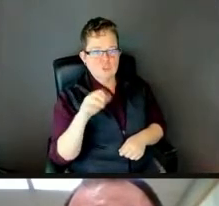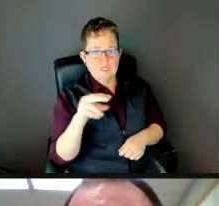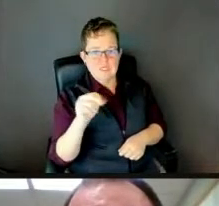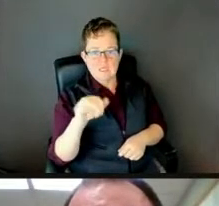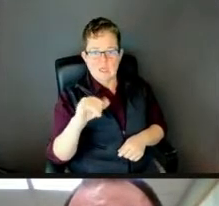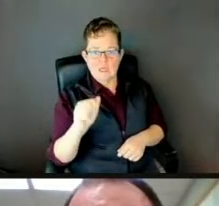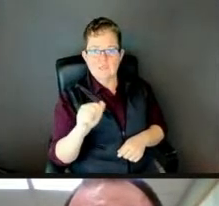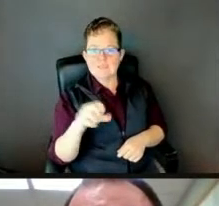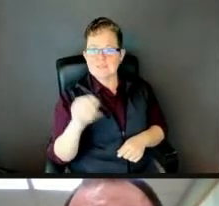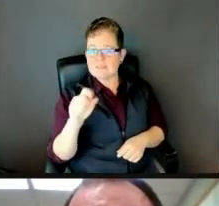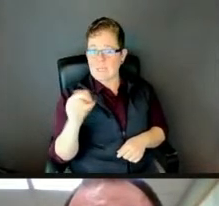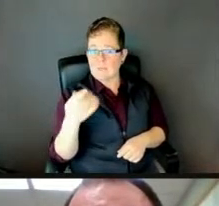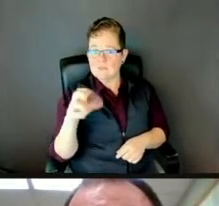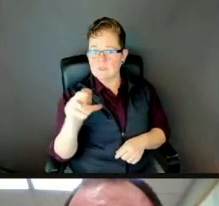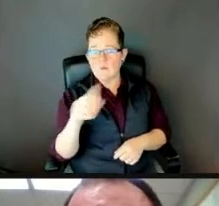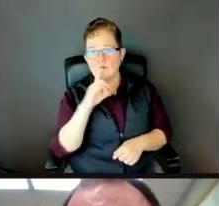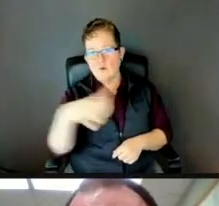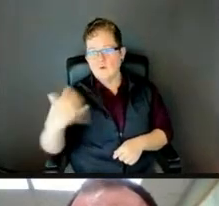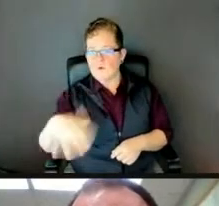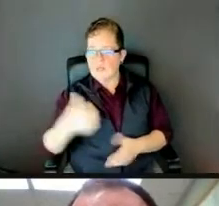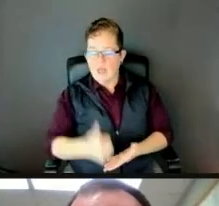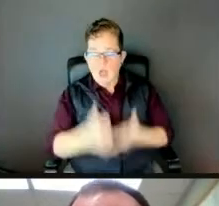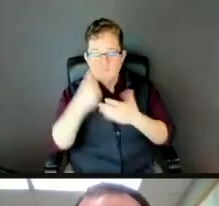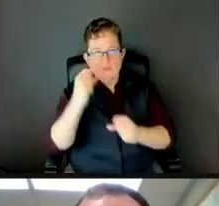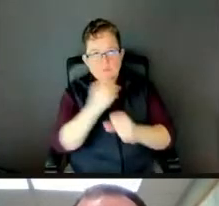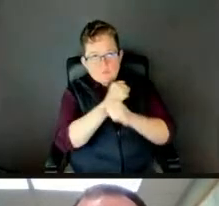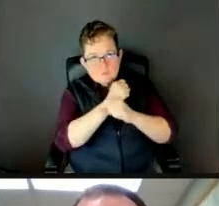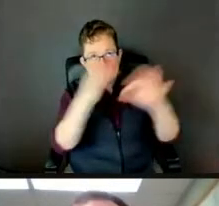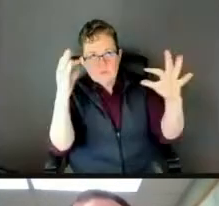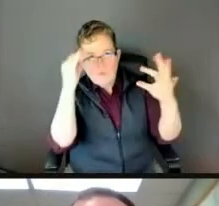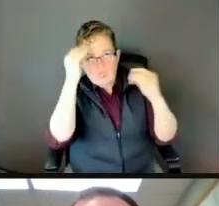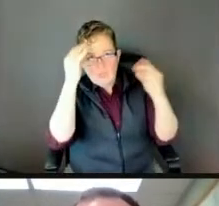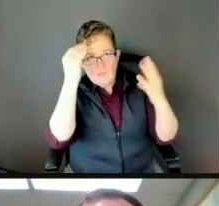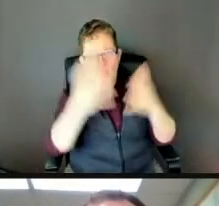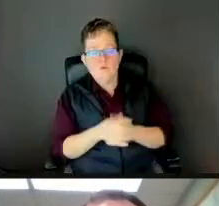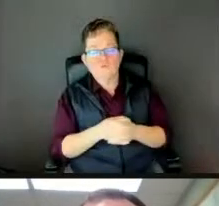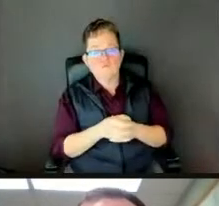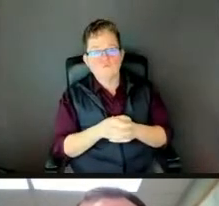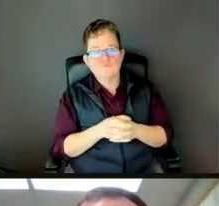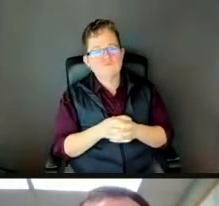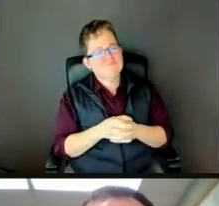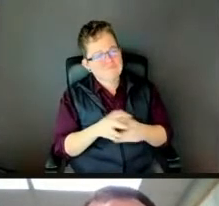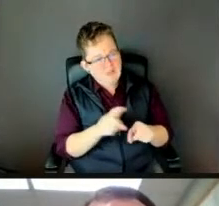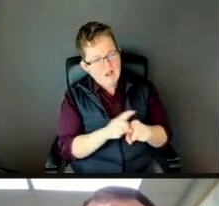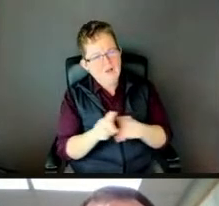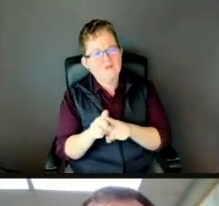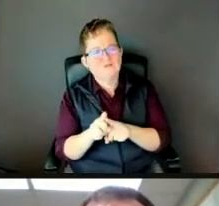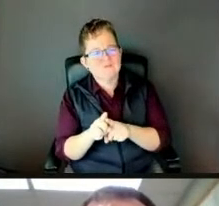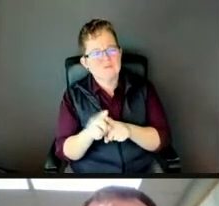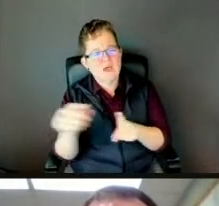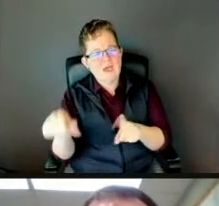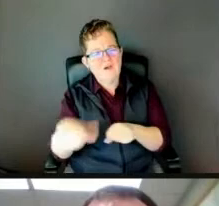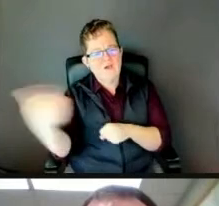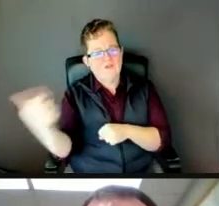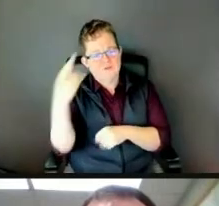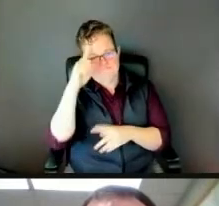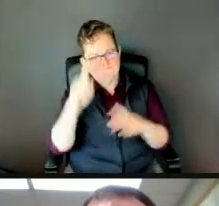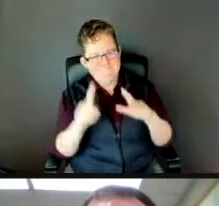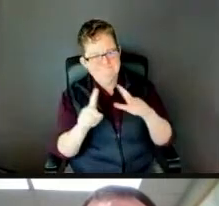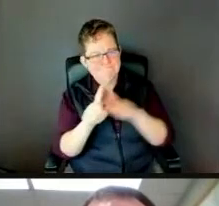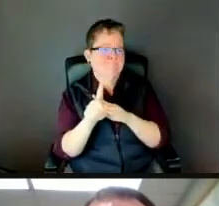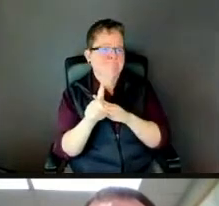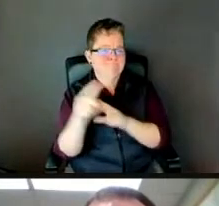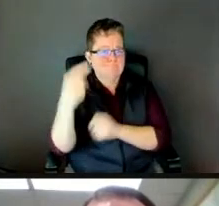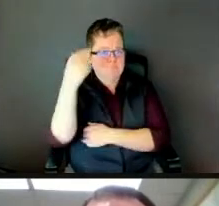This has all been really, really helpful and good for me to think about. And I also have another thought circling in my